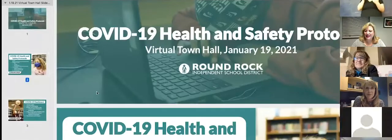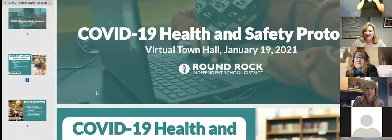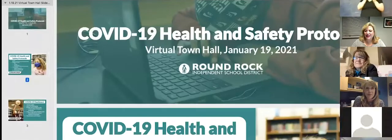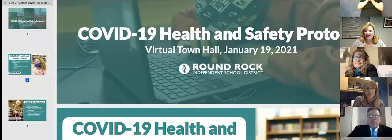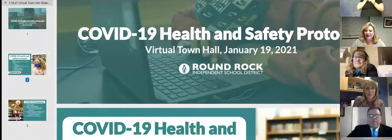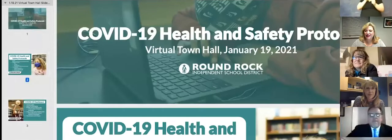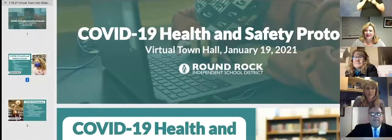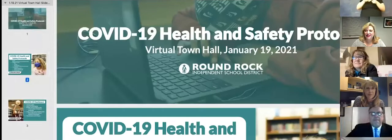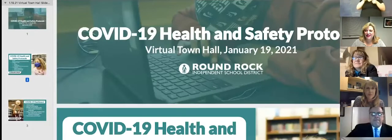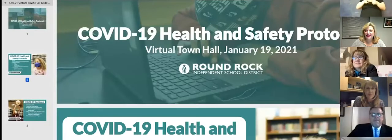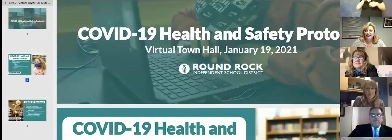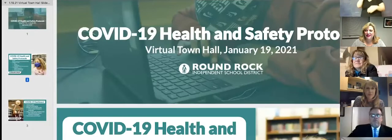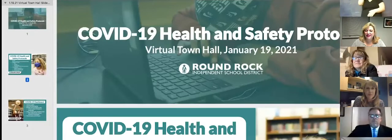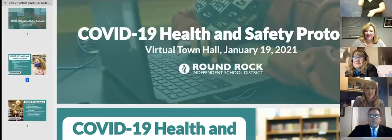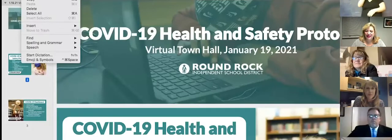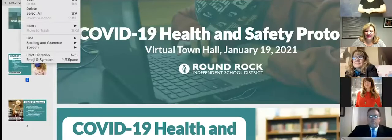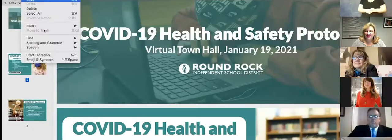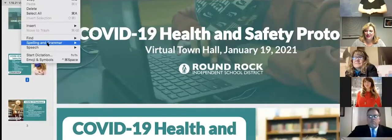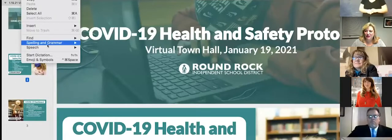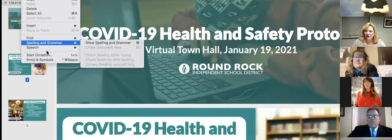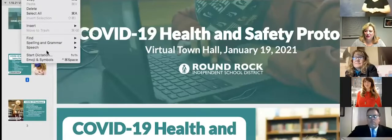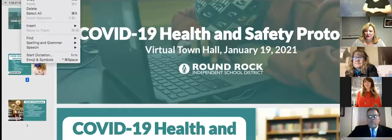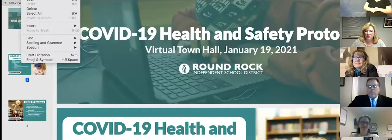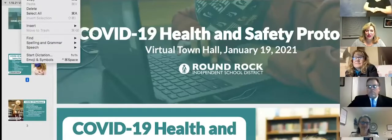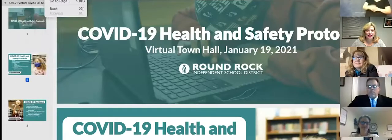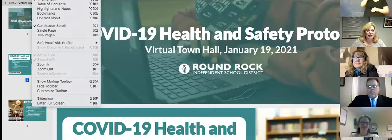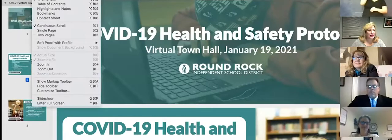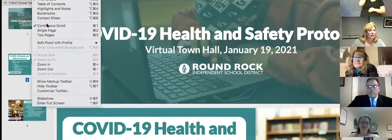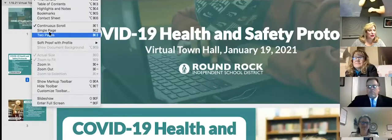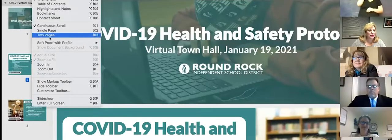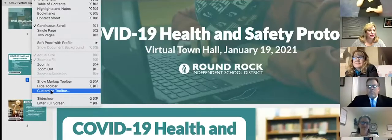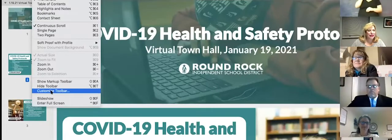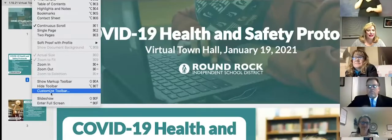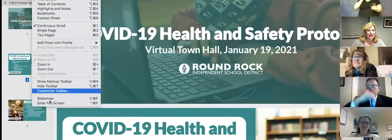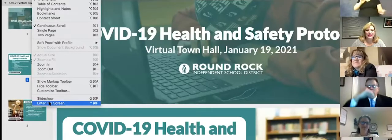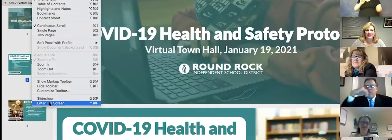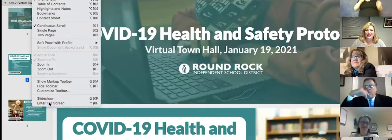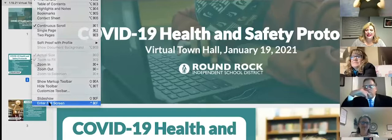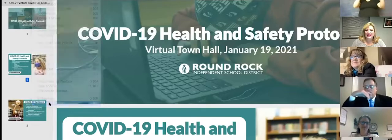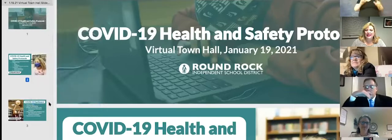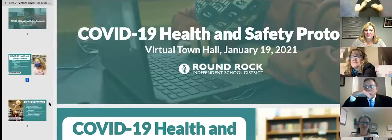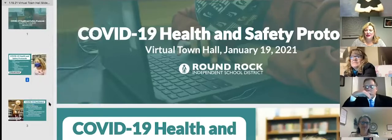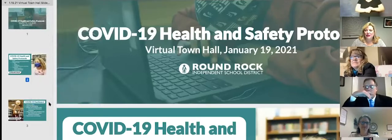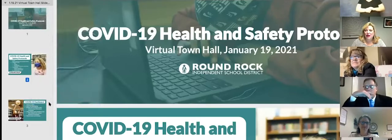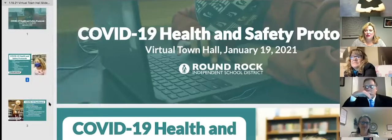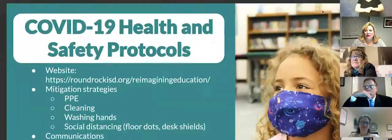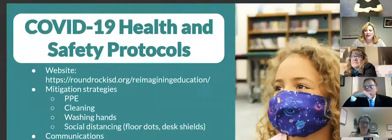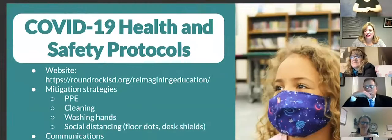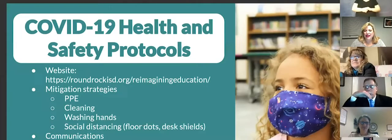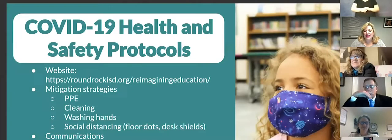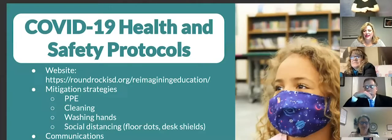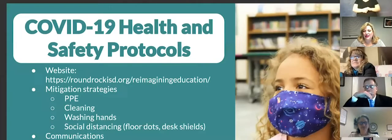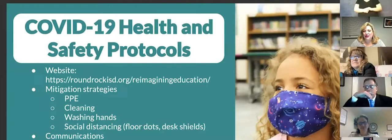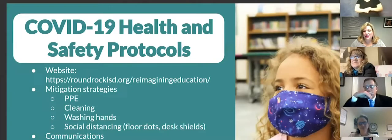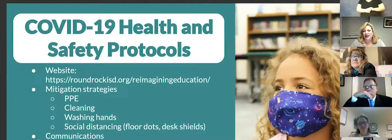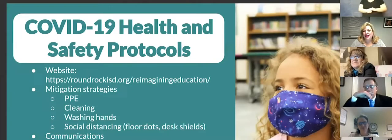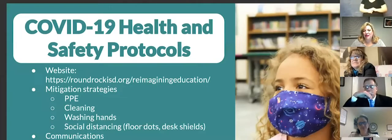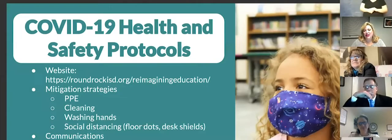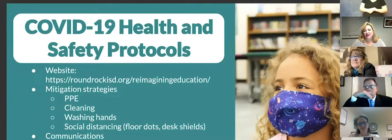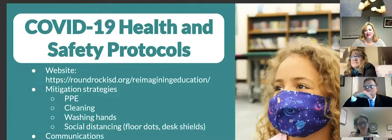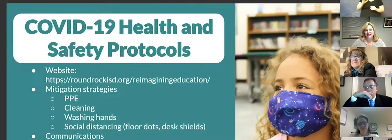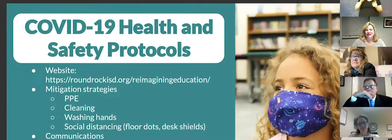Great, thank you. All right, so we're pulling that up. All right, so we're excited to